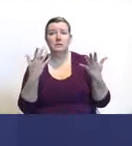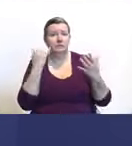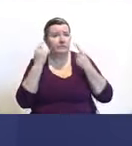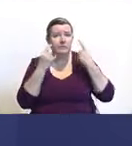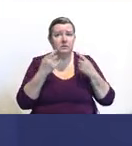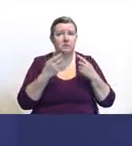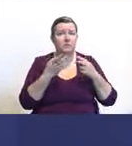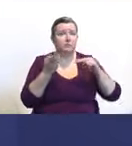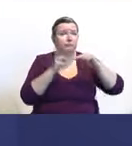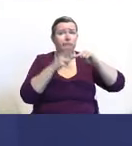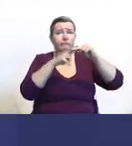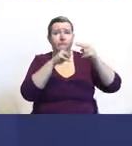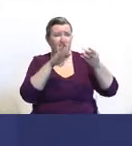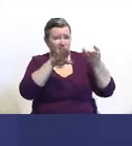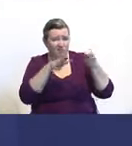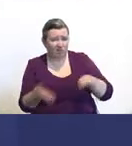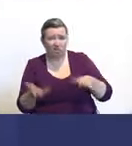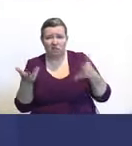increasing deaths.